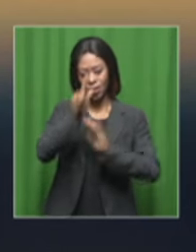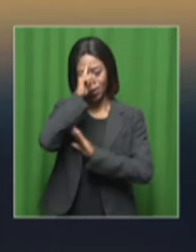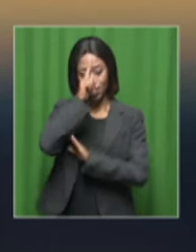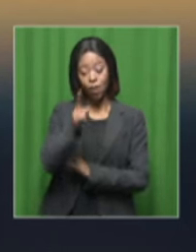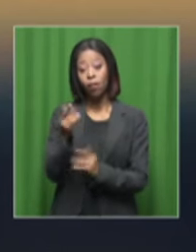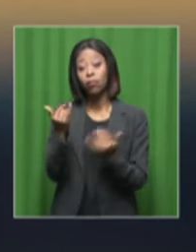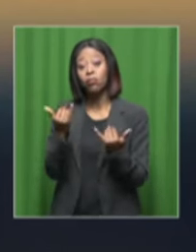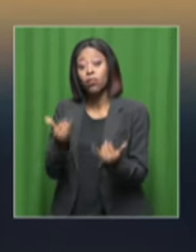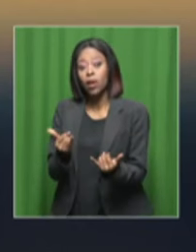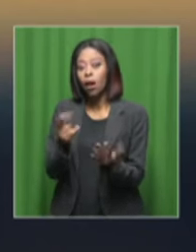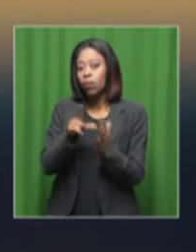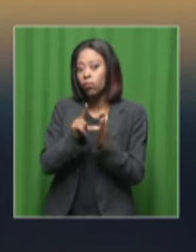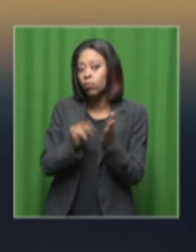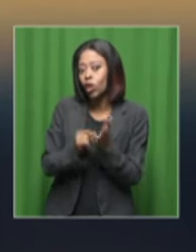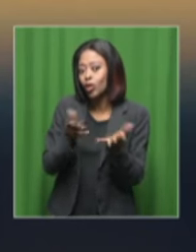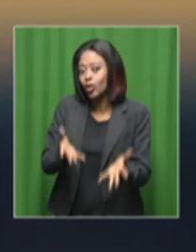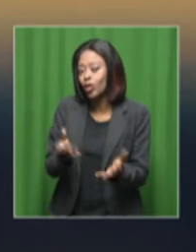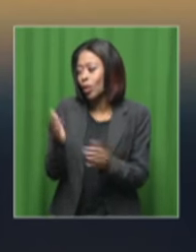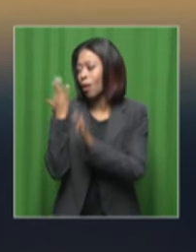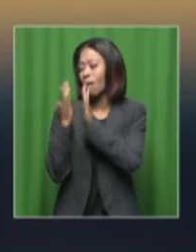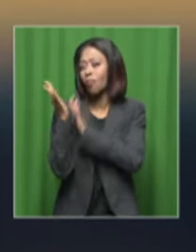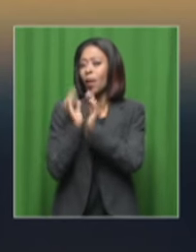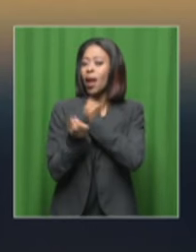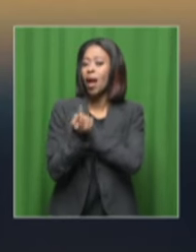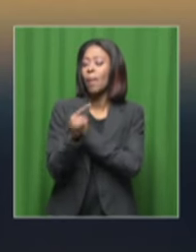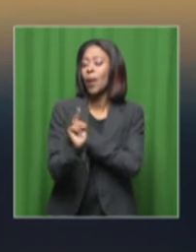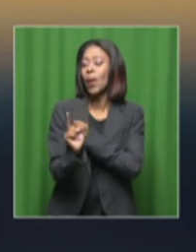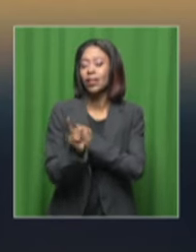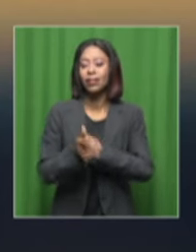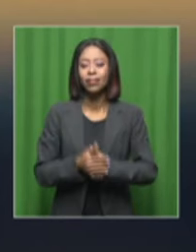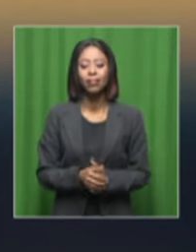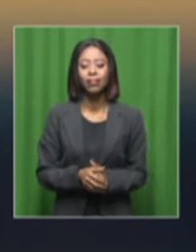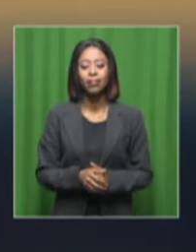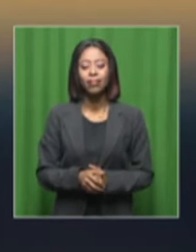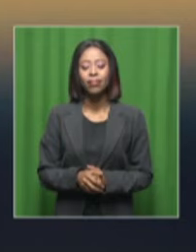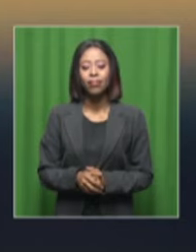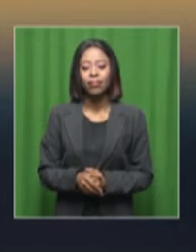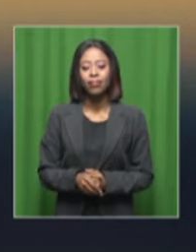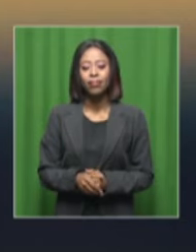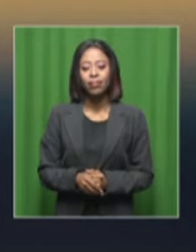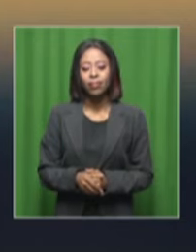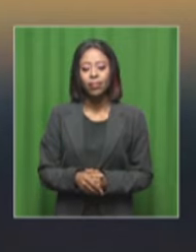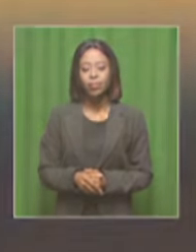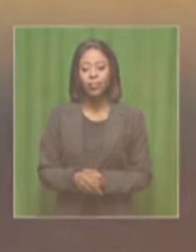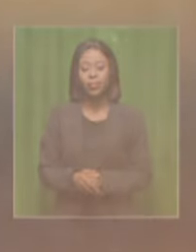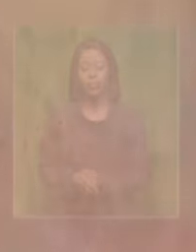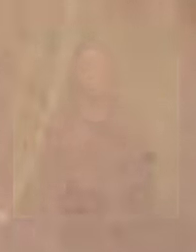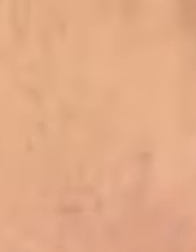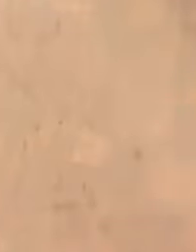Let's take a look at what happened on this day in years gone by, this morning's edition of This Day in History.